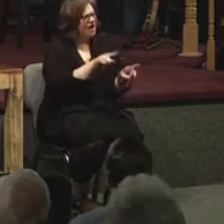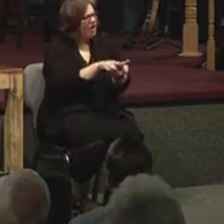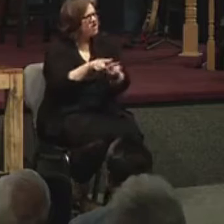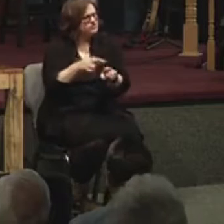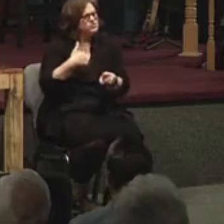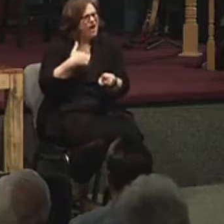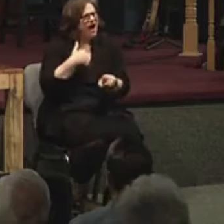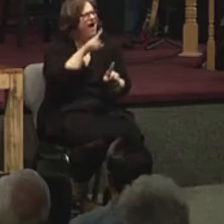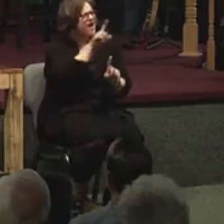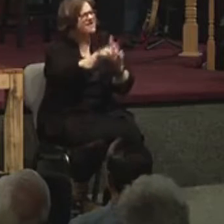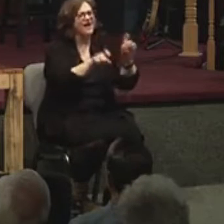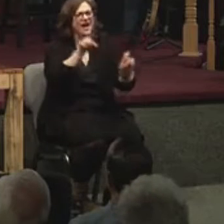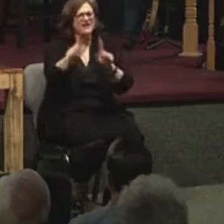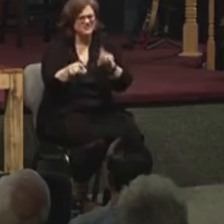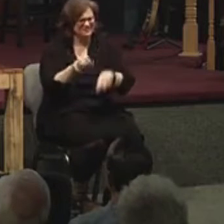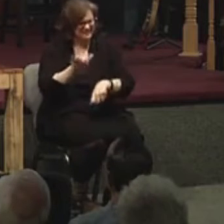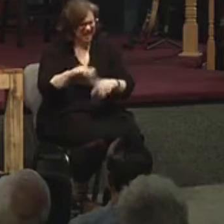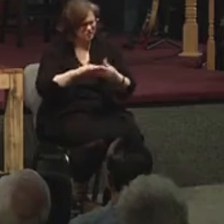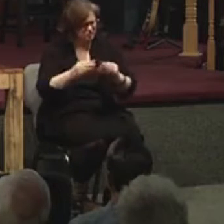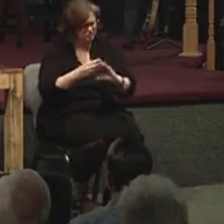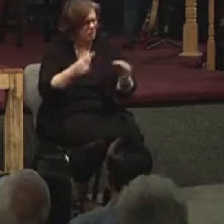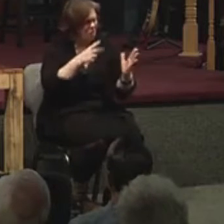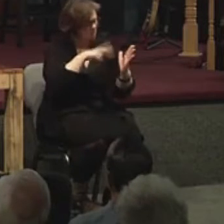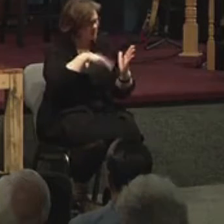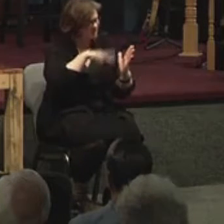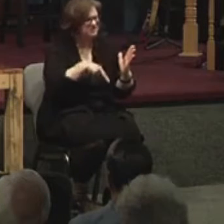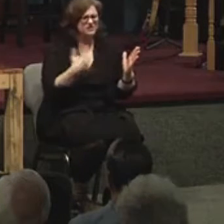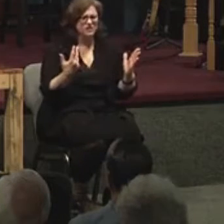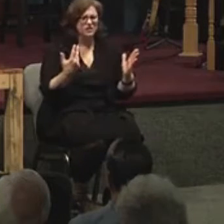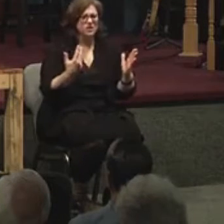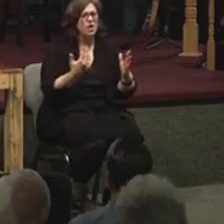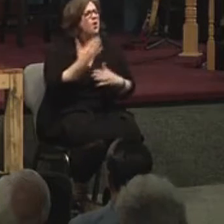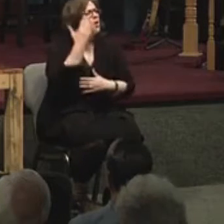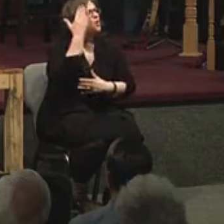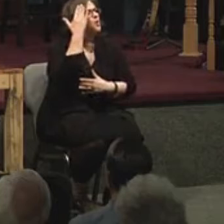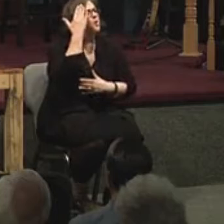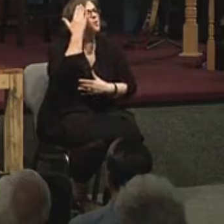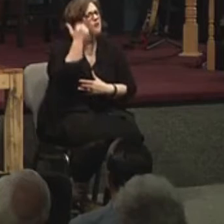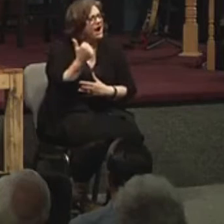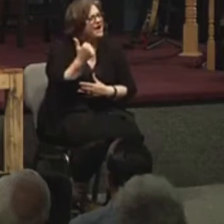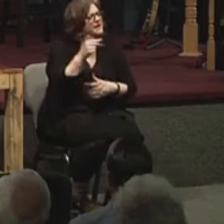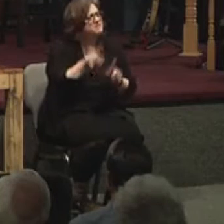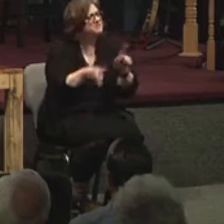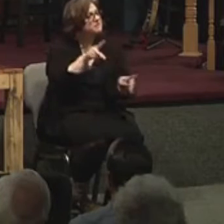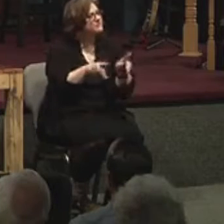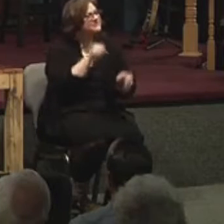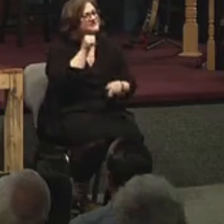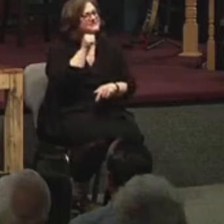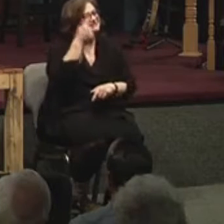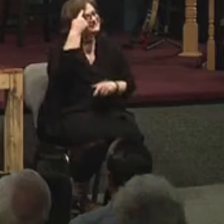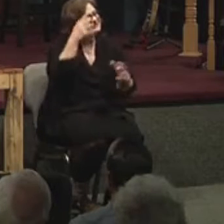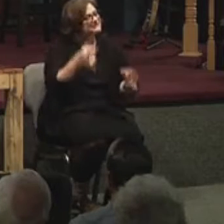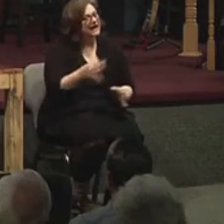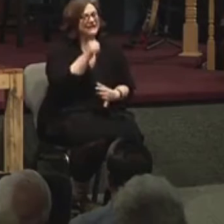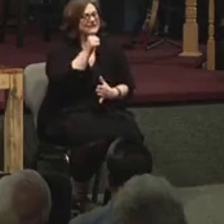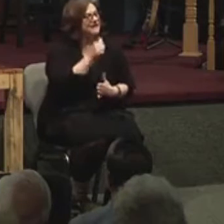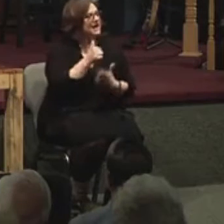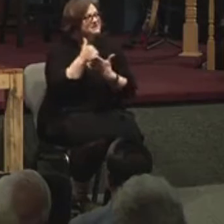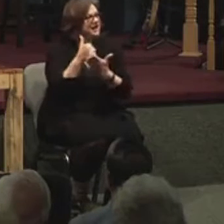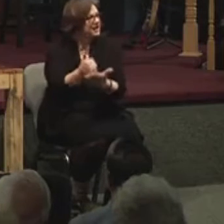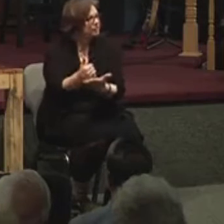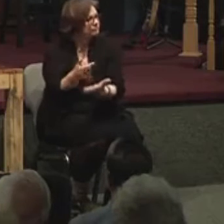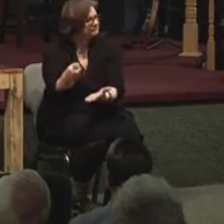when I read this story. Why didn't anyone help that couple? Why didn't anyone help that couple? Did